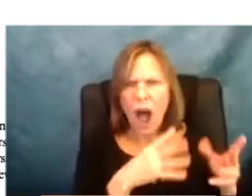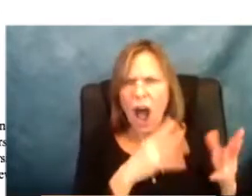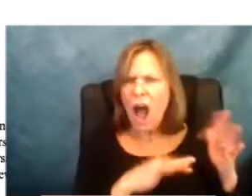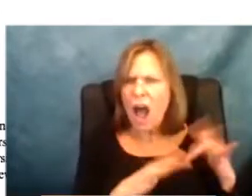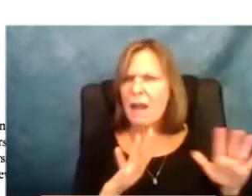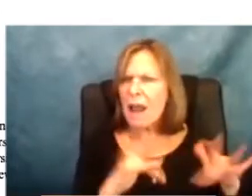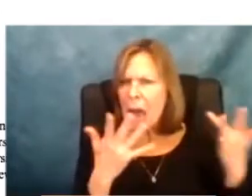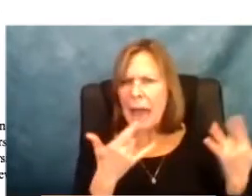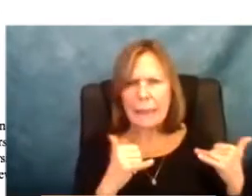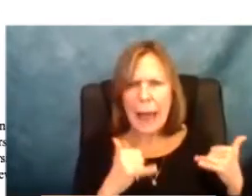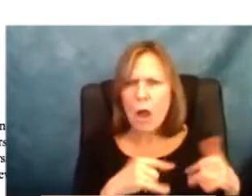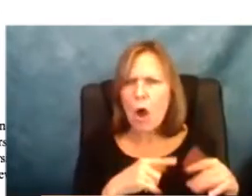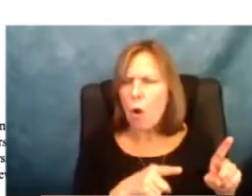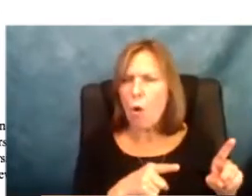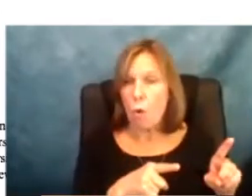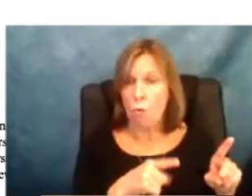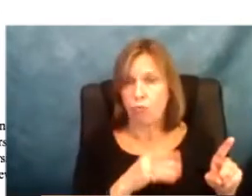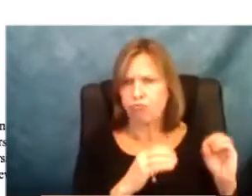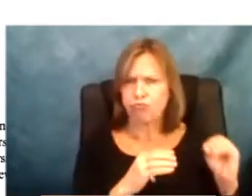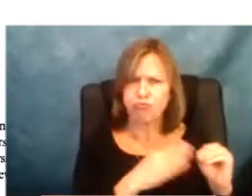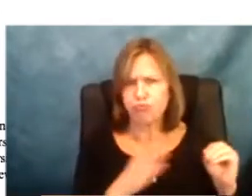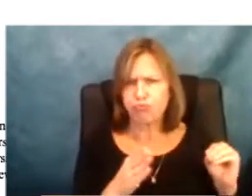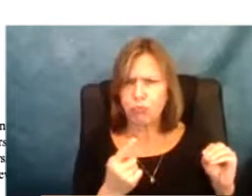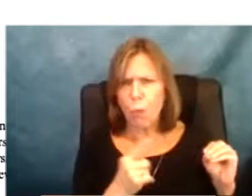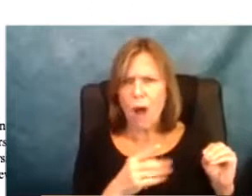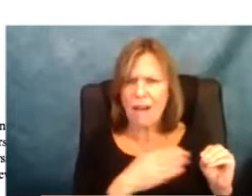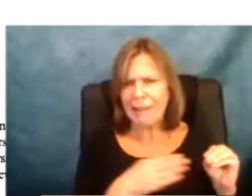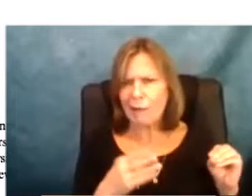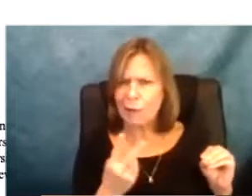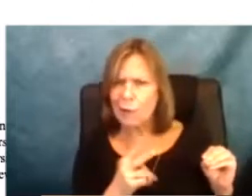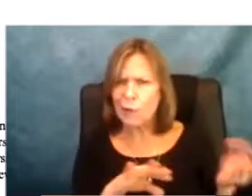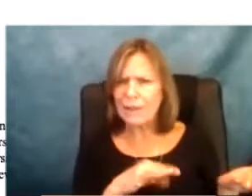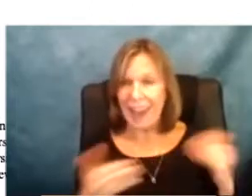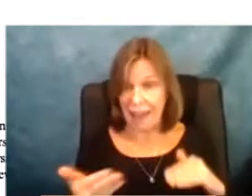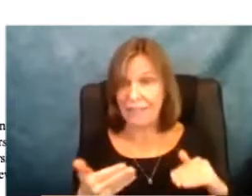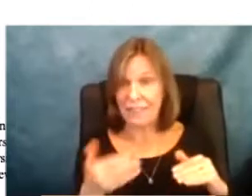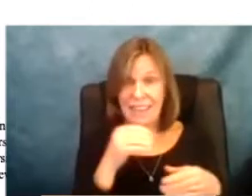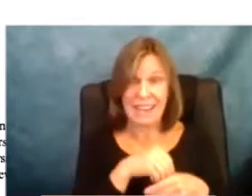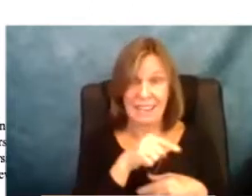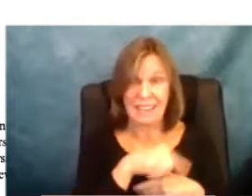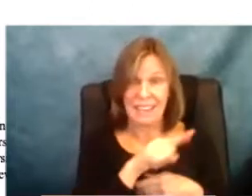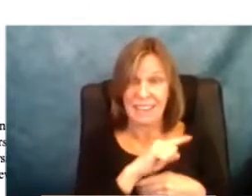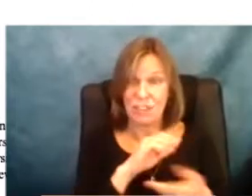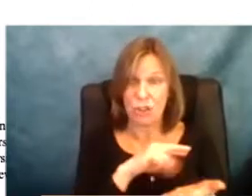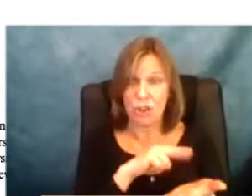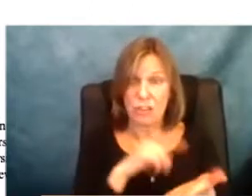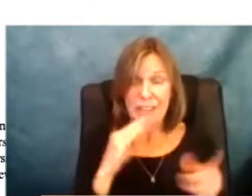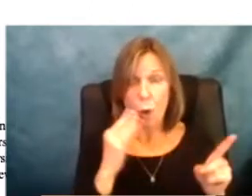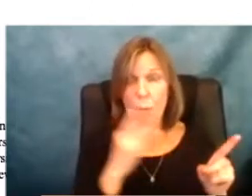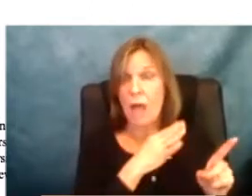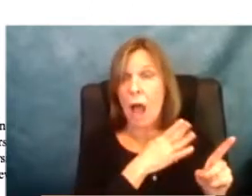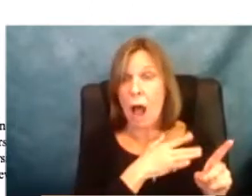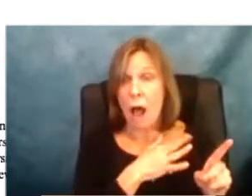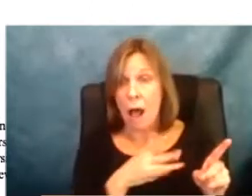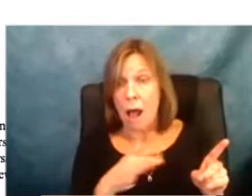yellow counties representing 0 to 1 to 2 deaths in these facilities. And as the graphic moves